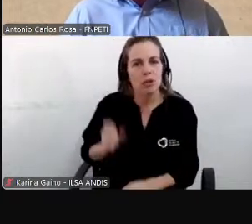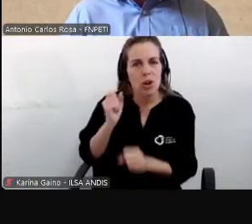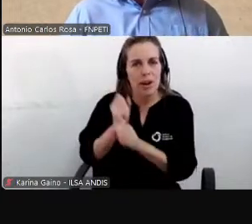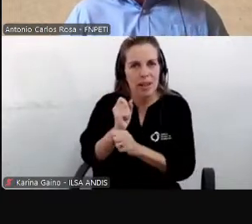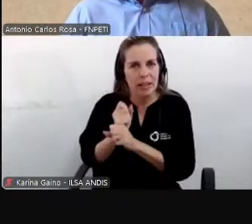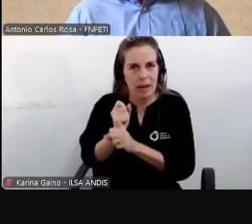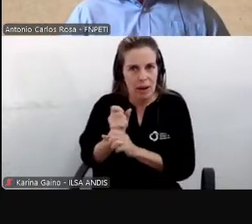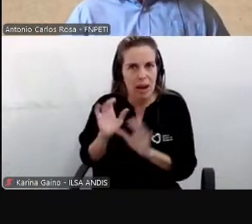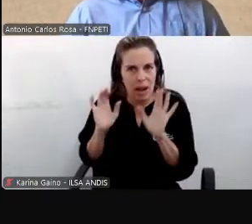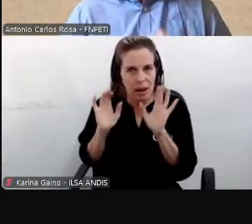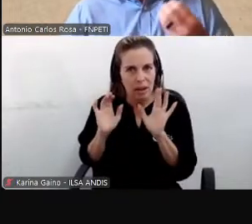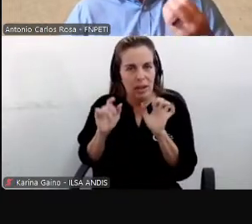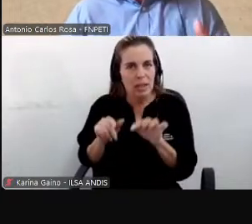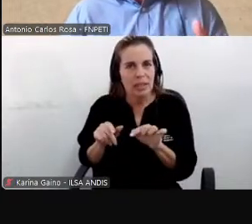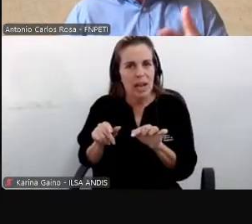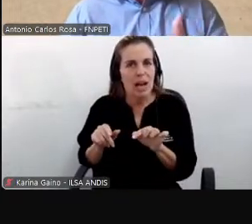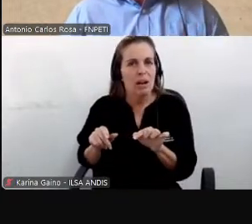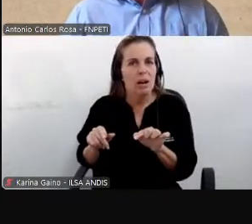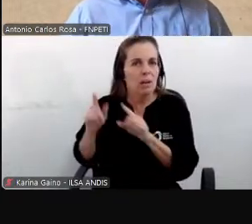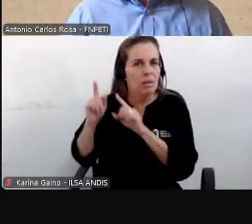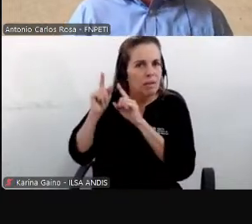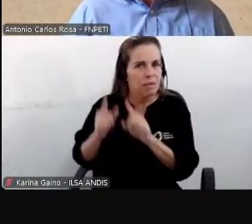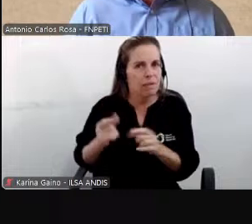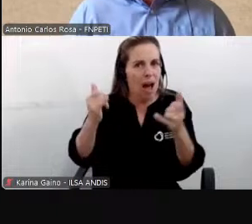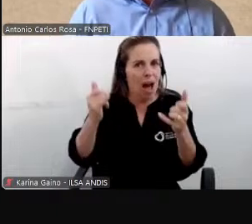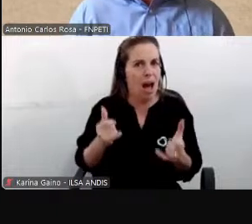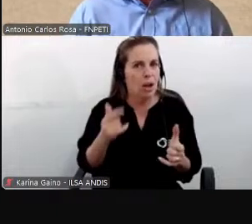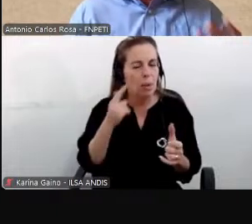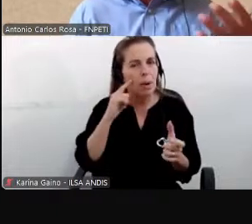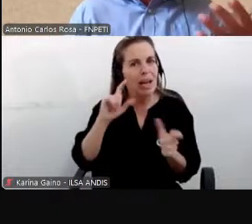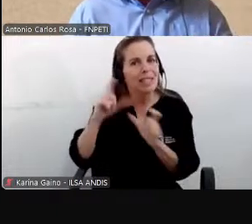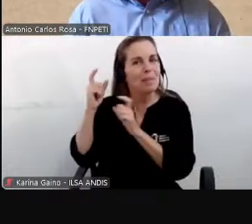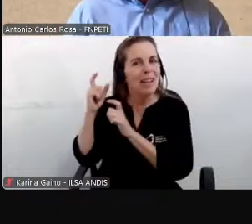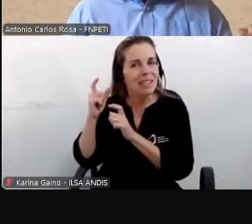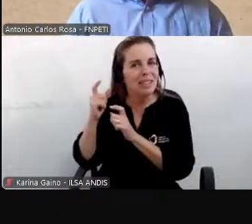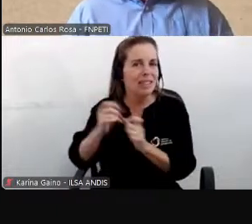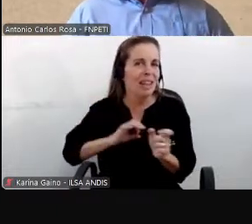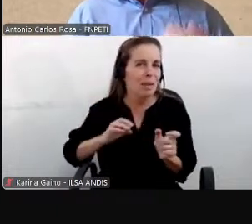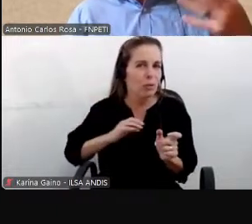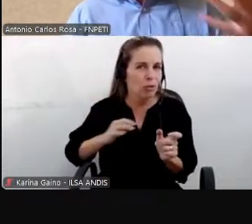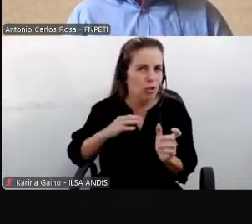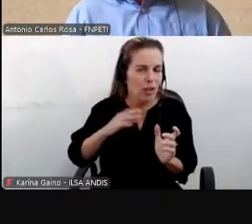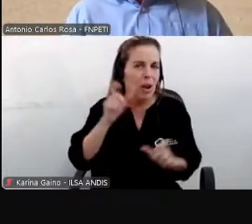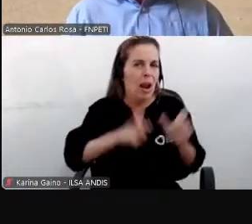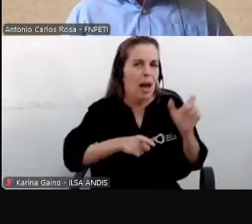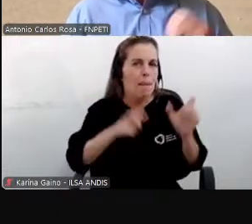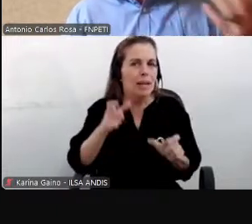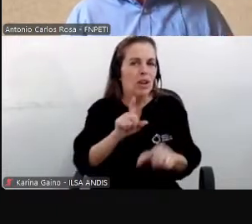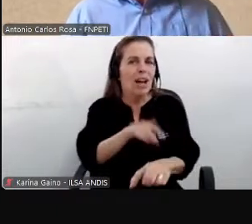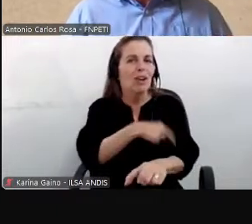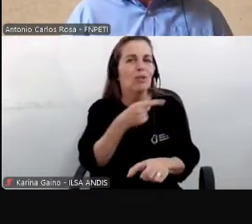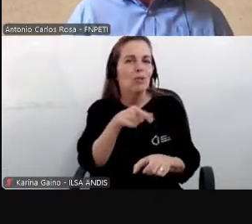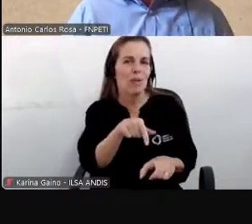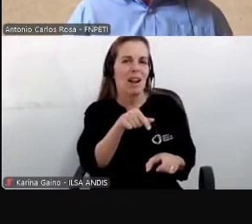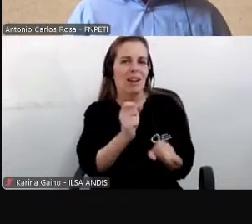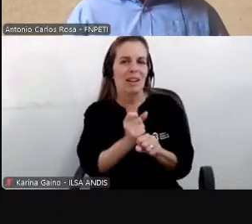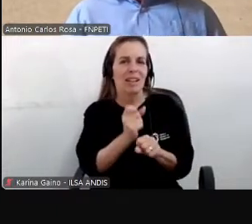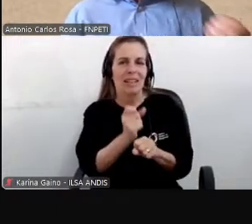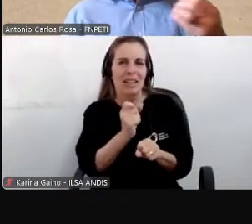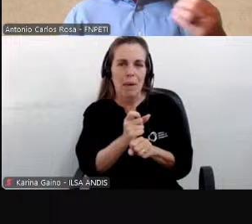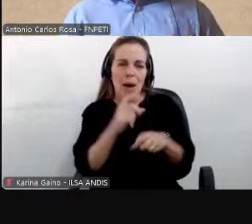of being voluntary were based upon the empiric evidence of those that are